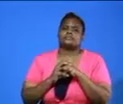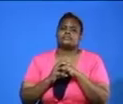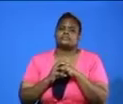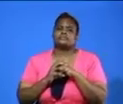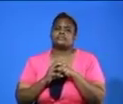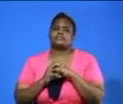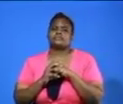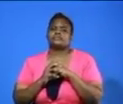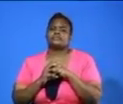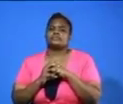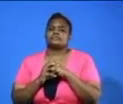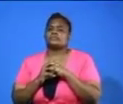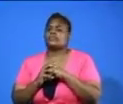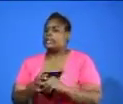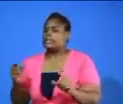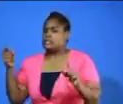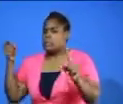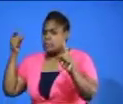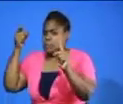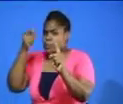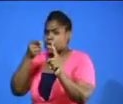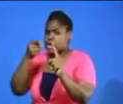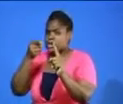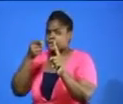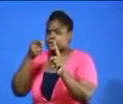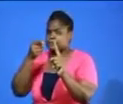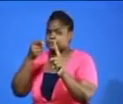the main point I want to leave with you.